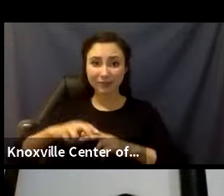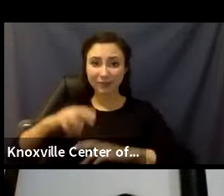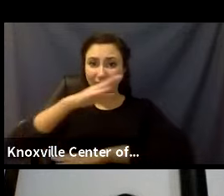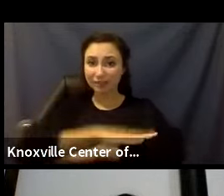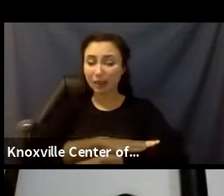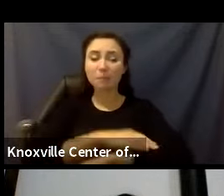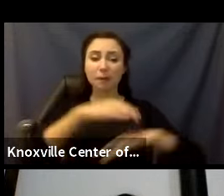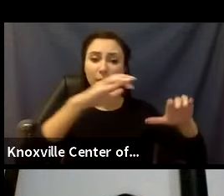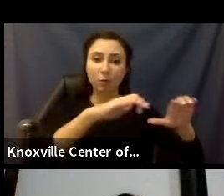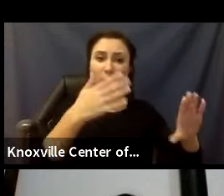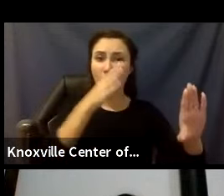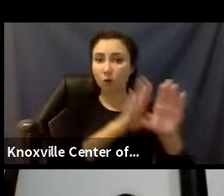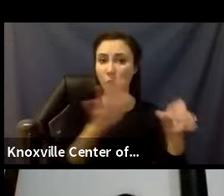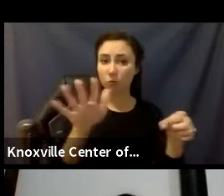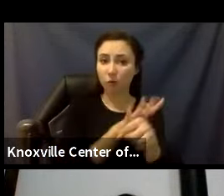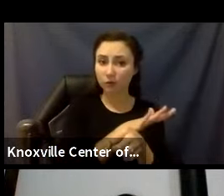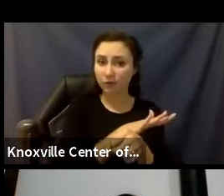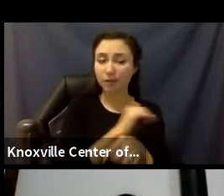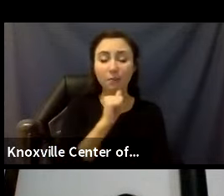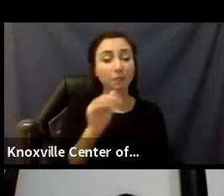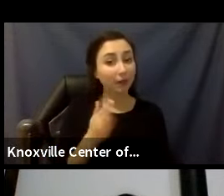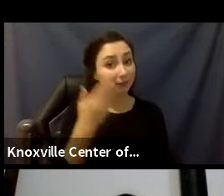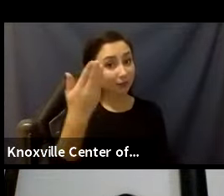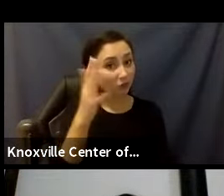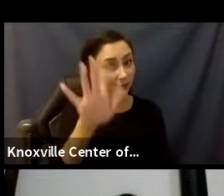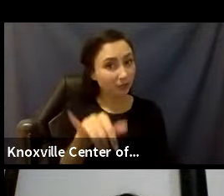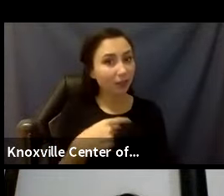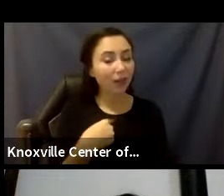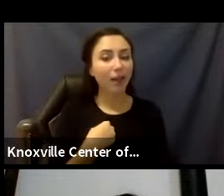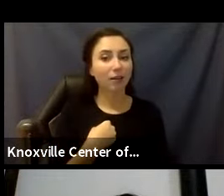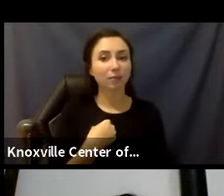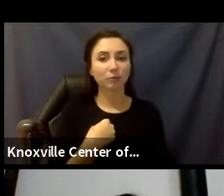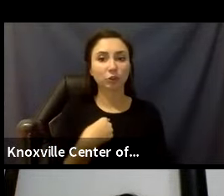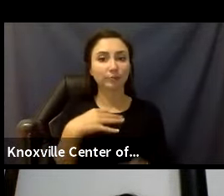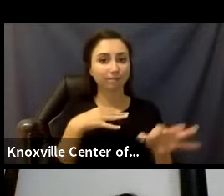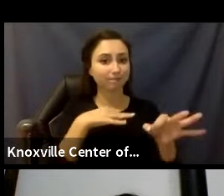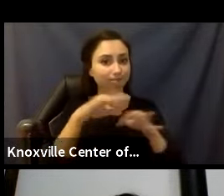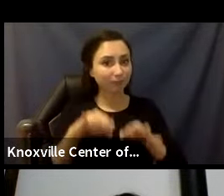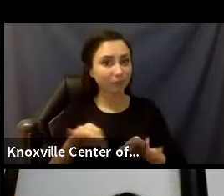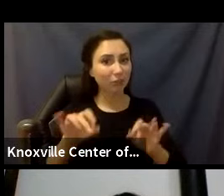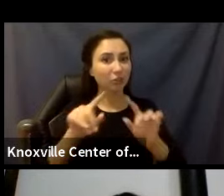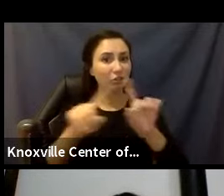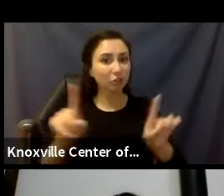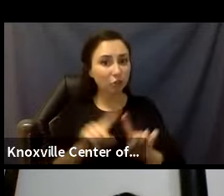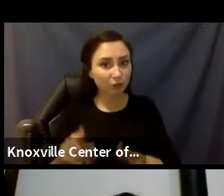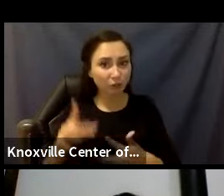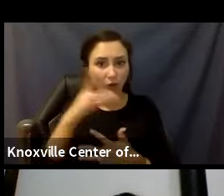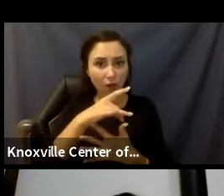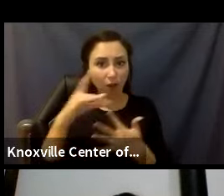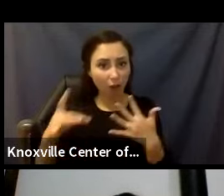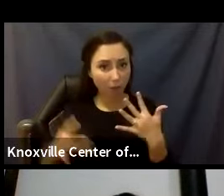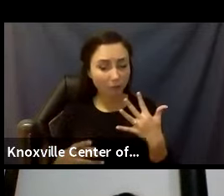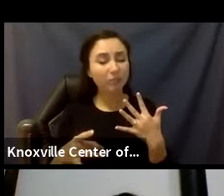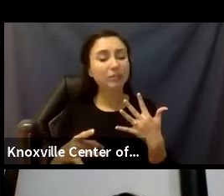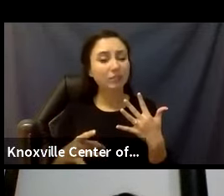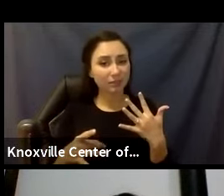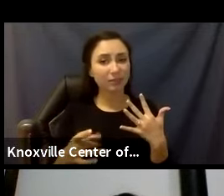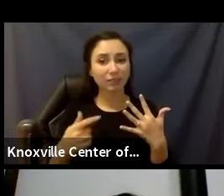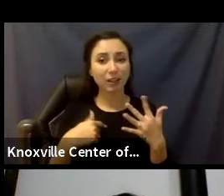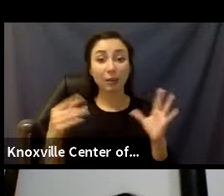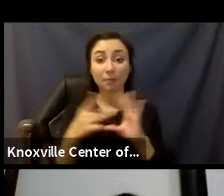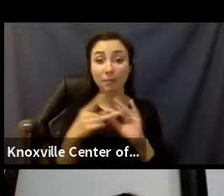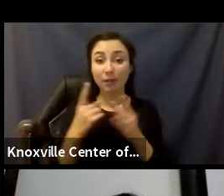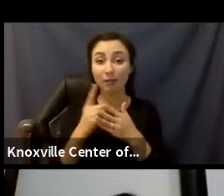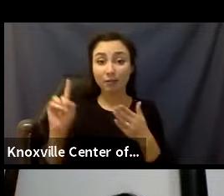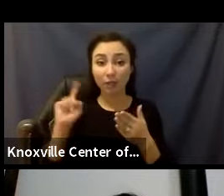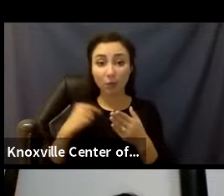closed altogether. I'm not suggesting that. I'm just saying there are other options. I mentioned last week that what I